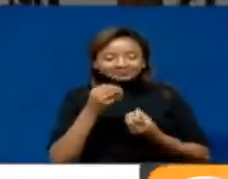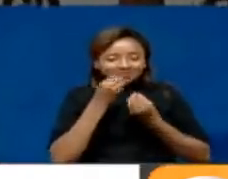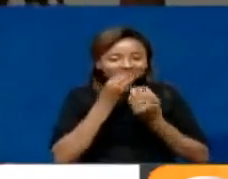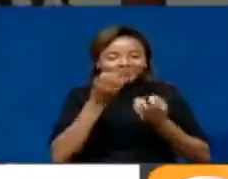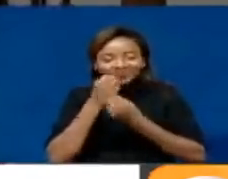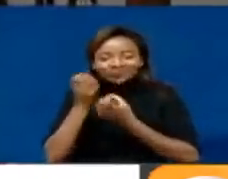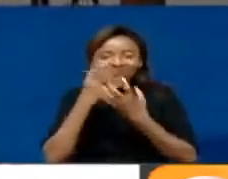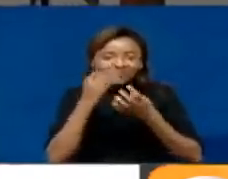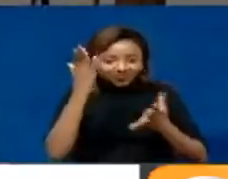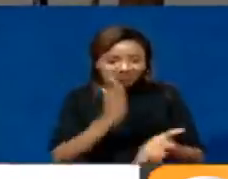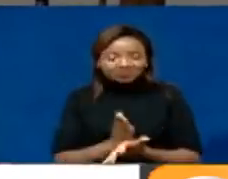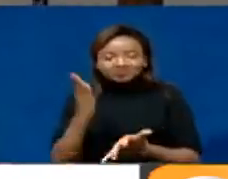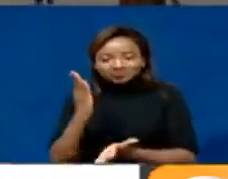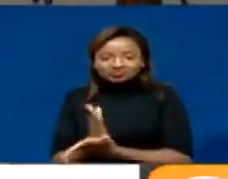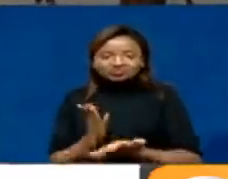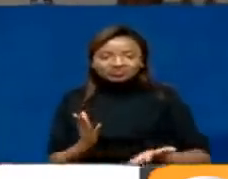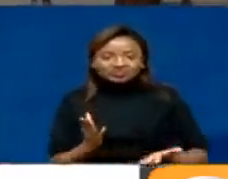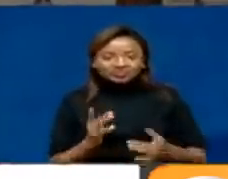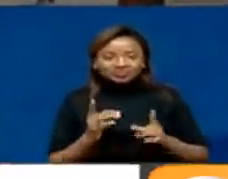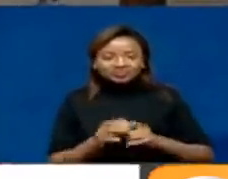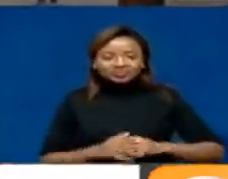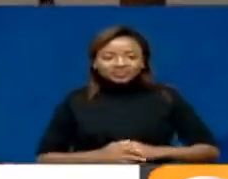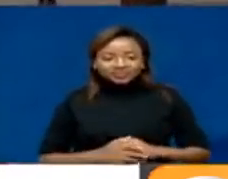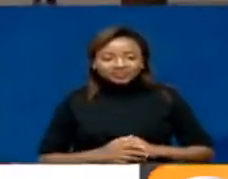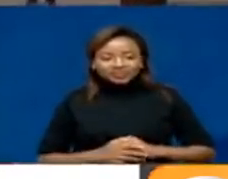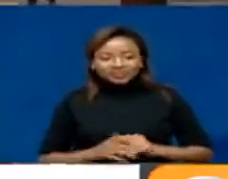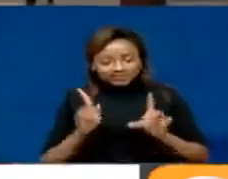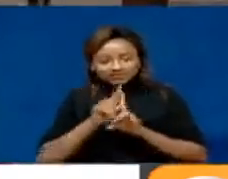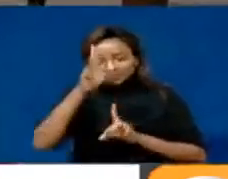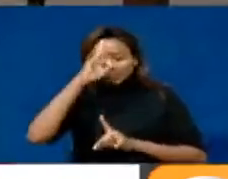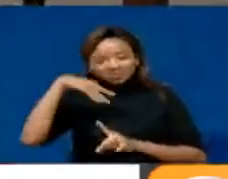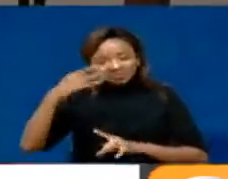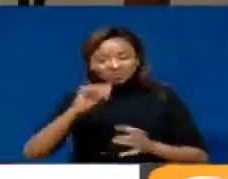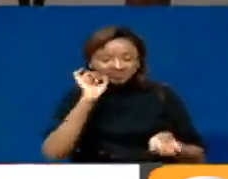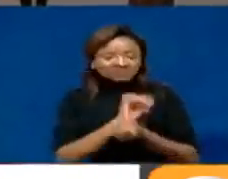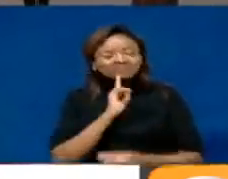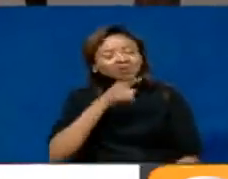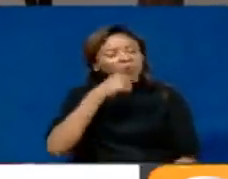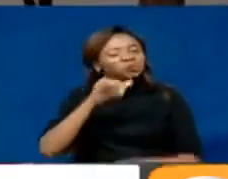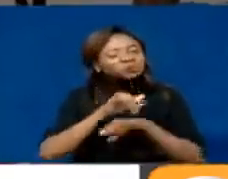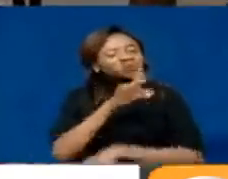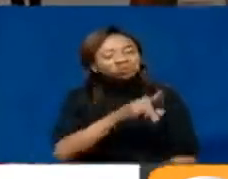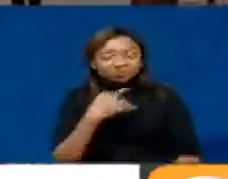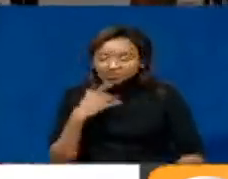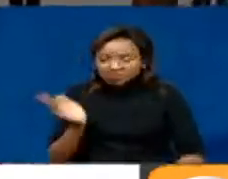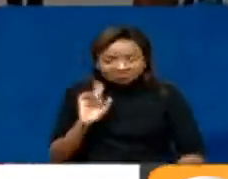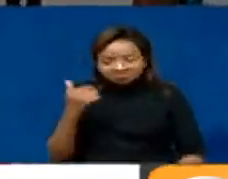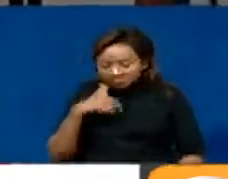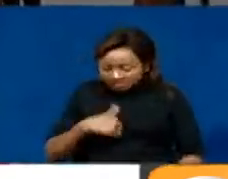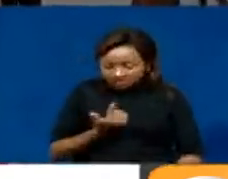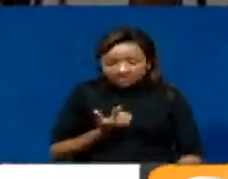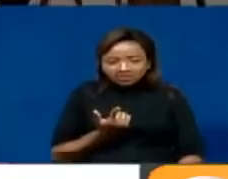message. So I don't think there's anybody anakuanga amenituma. Hata polisi wananishikanga wanasema wewe umetumwa na nani? Naambia hakuna mtu